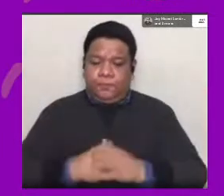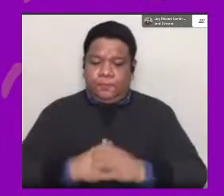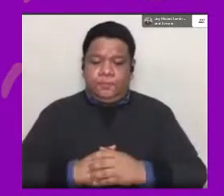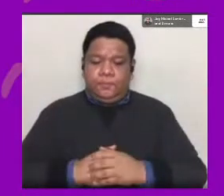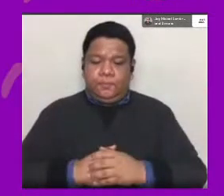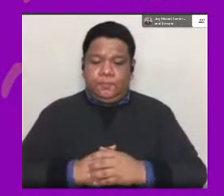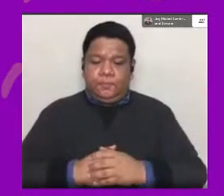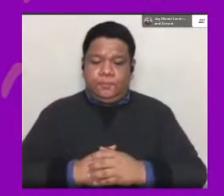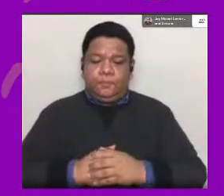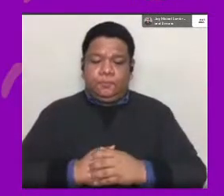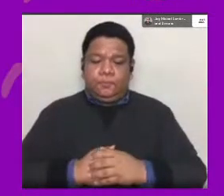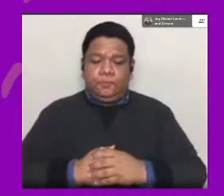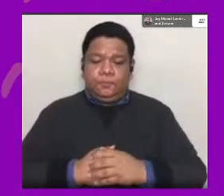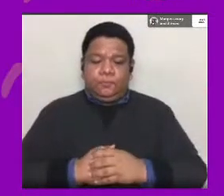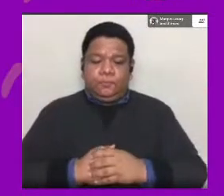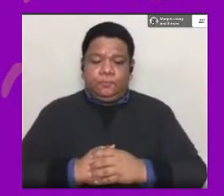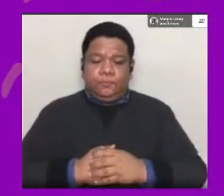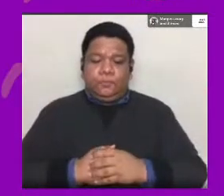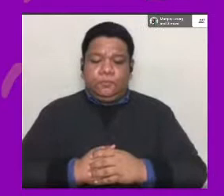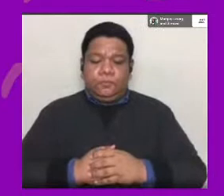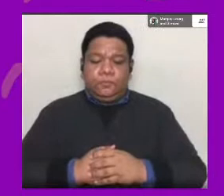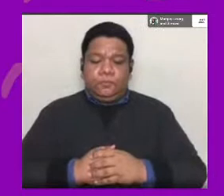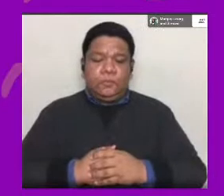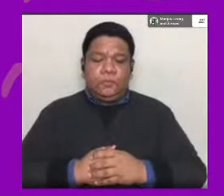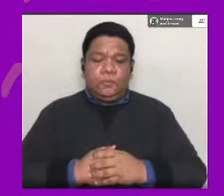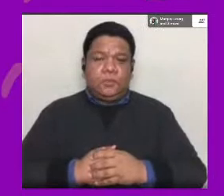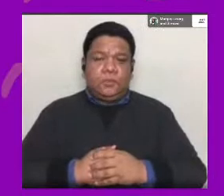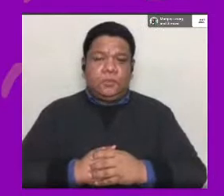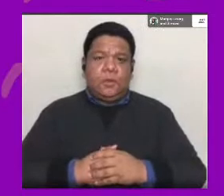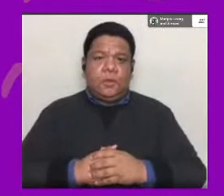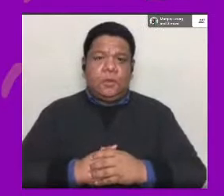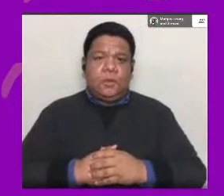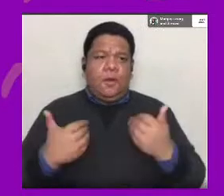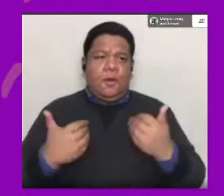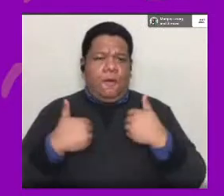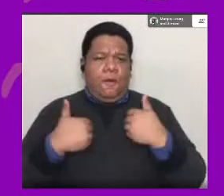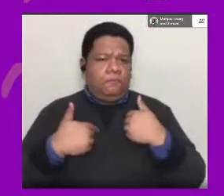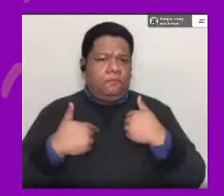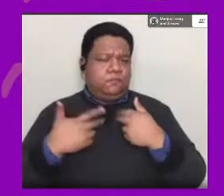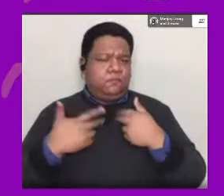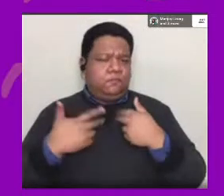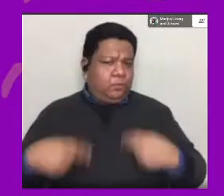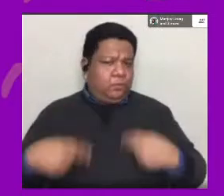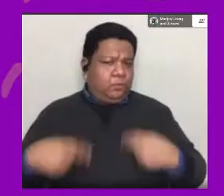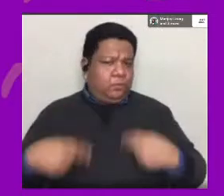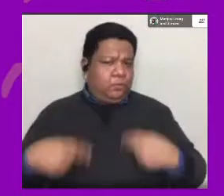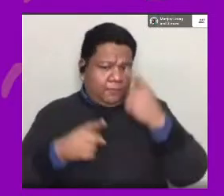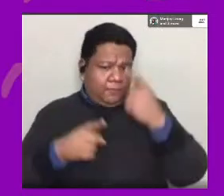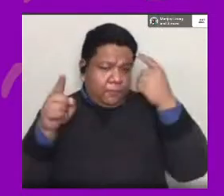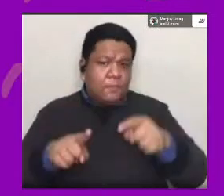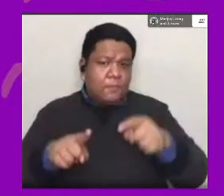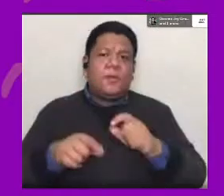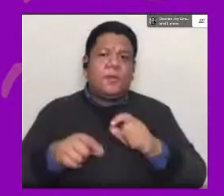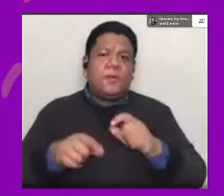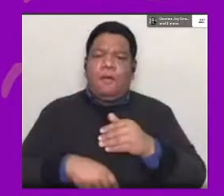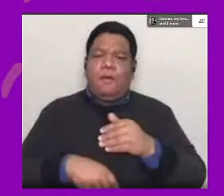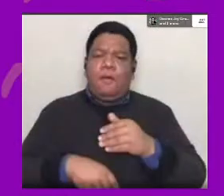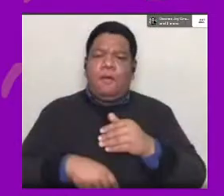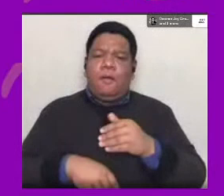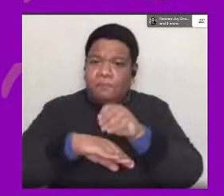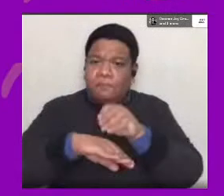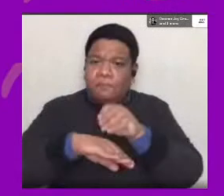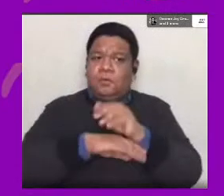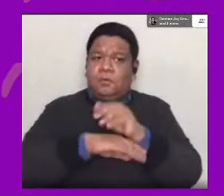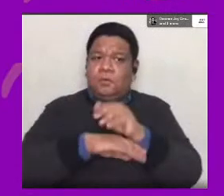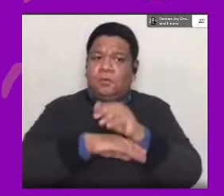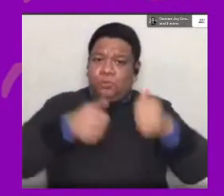instruments, monitoring Philippine jurisprudence that affirm human rights treaties, and advising the executive and other relevant